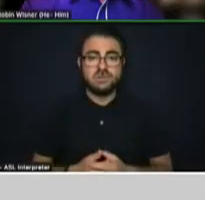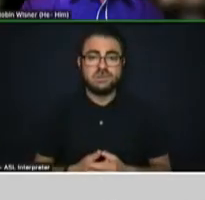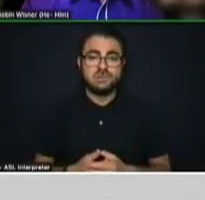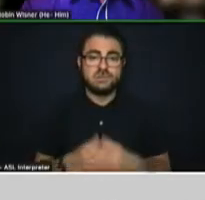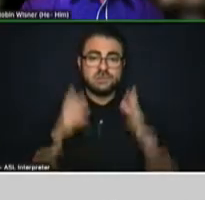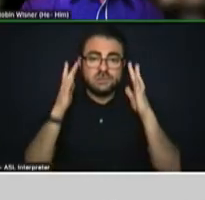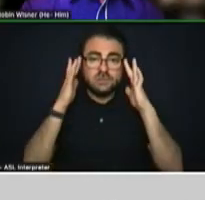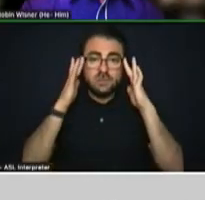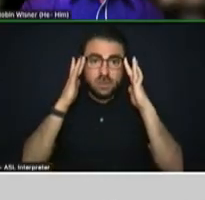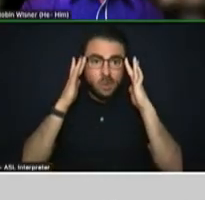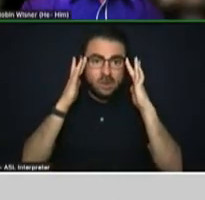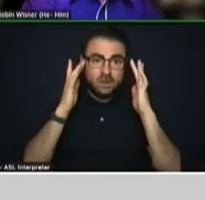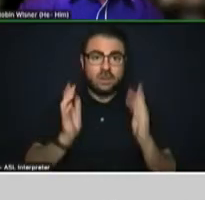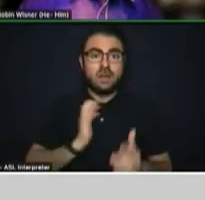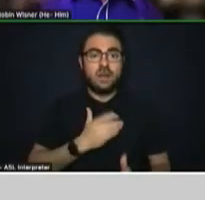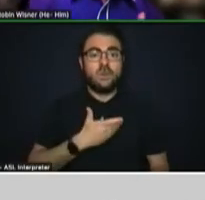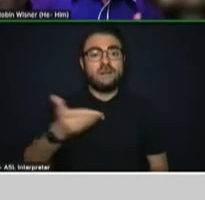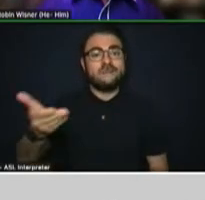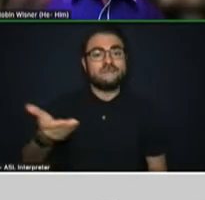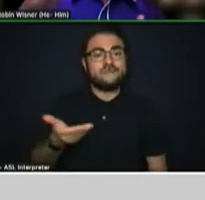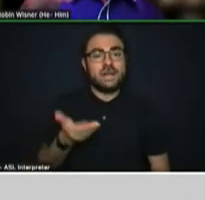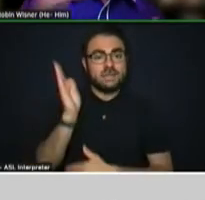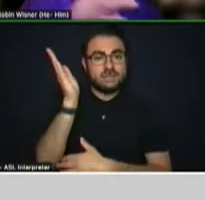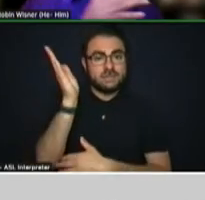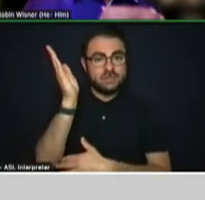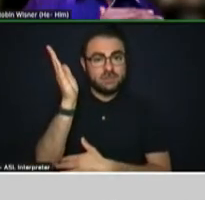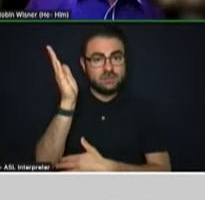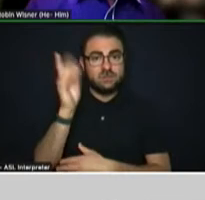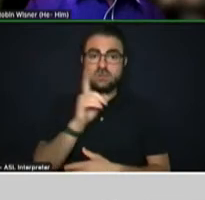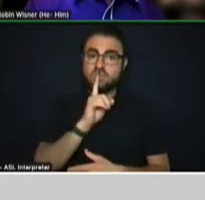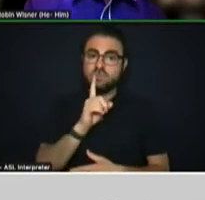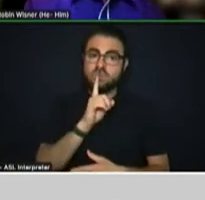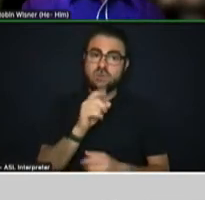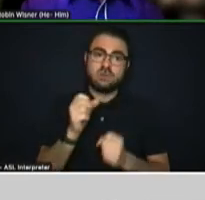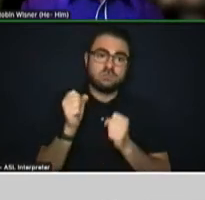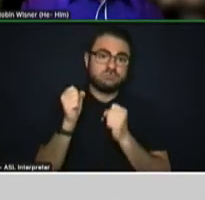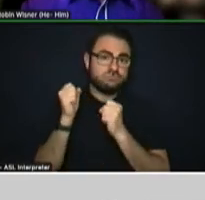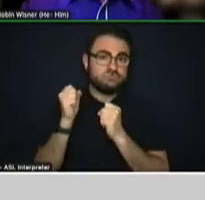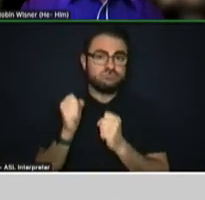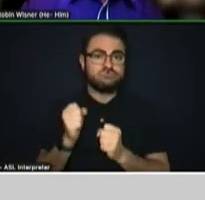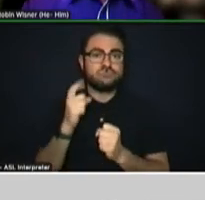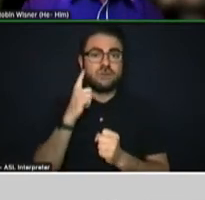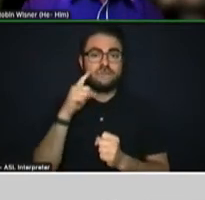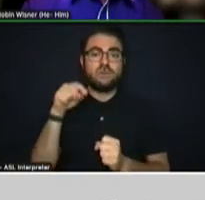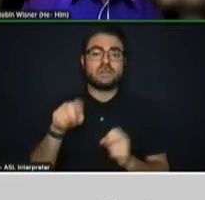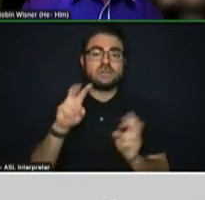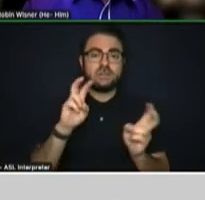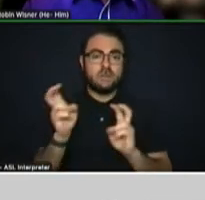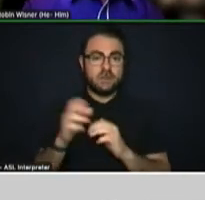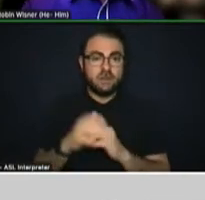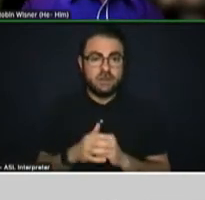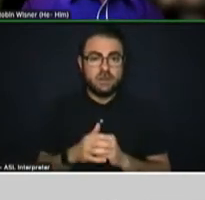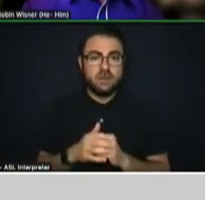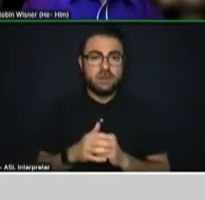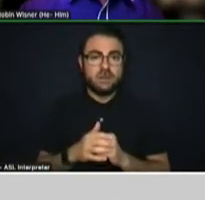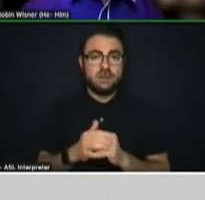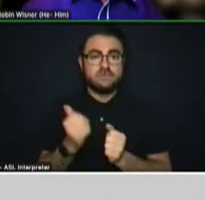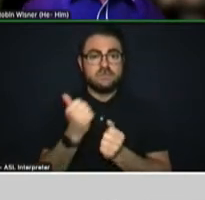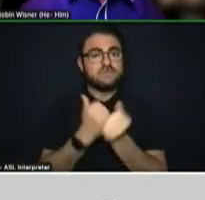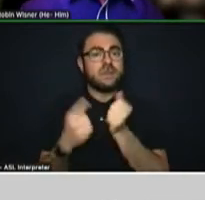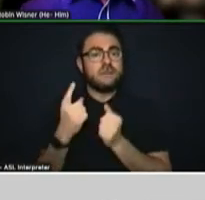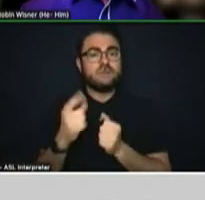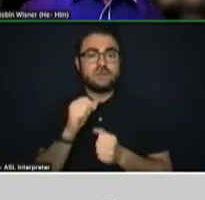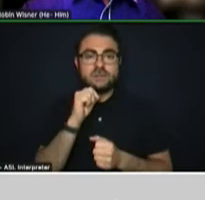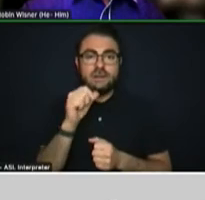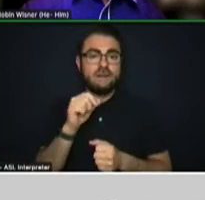Our invited speakers were pretty heavy for such a topic that we were in, and everyone didn't get a